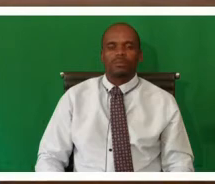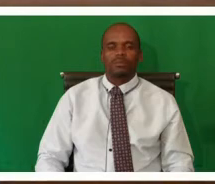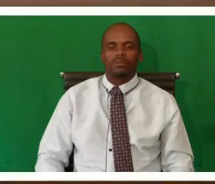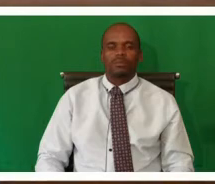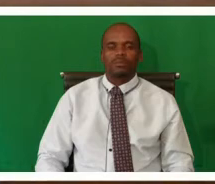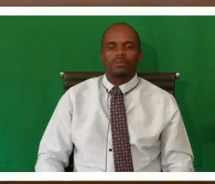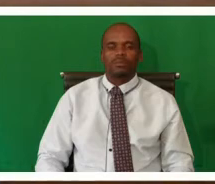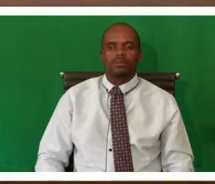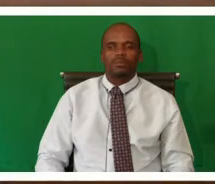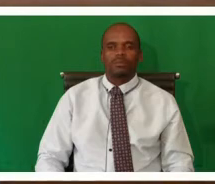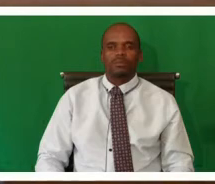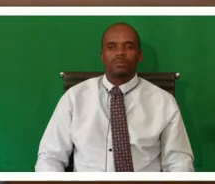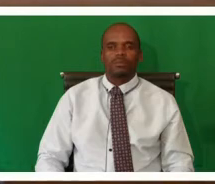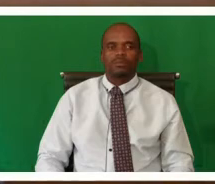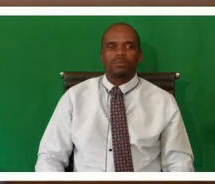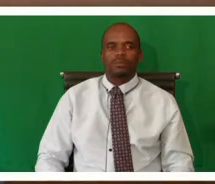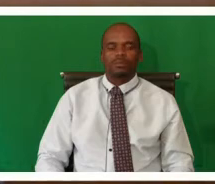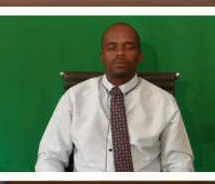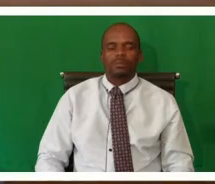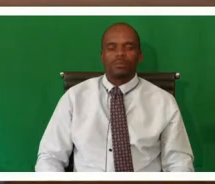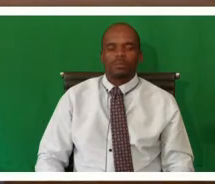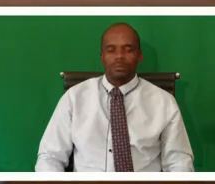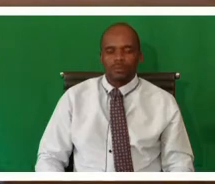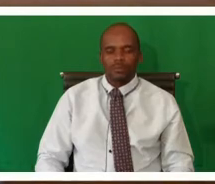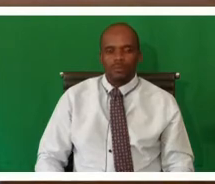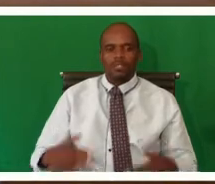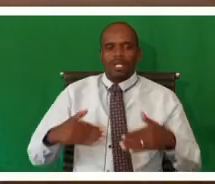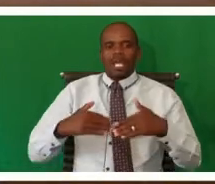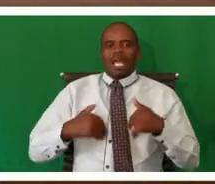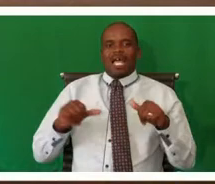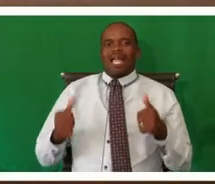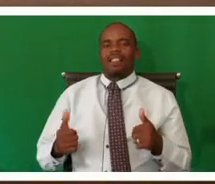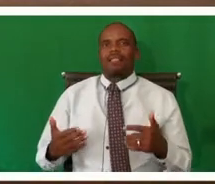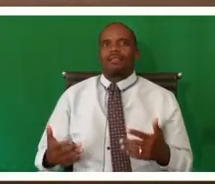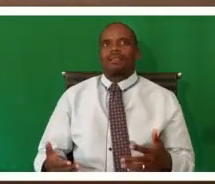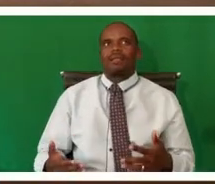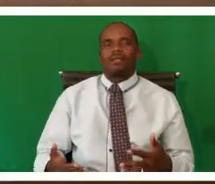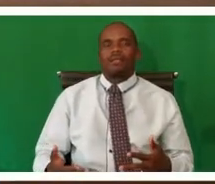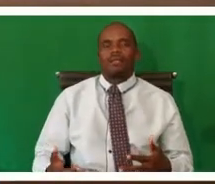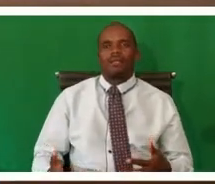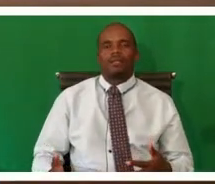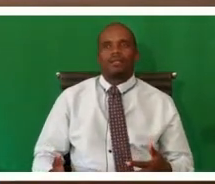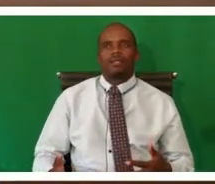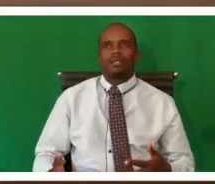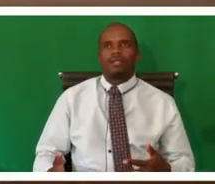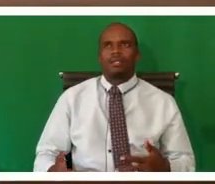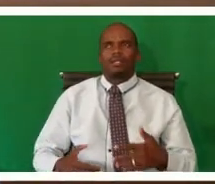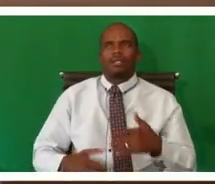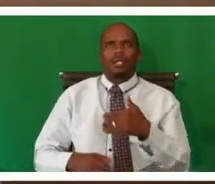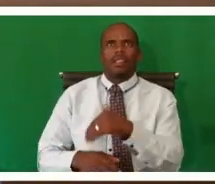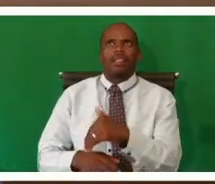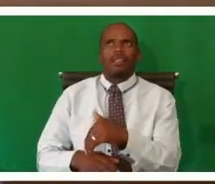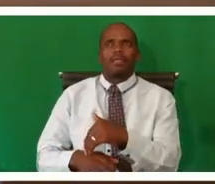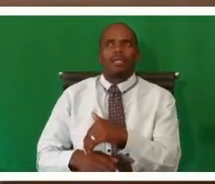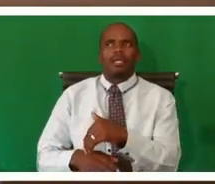was the Peking. Kante, Peking eo, ya fele laka di 31st of March. Botshabelo